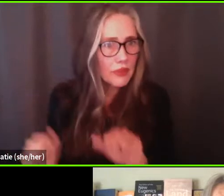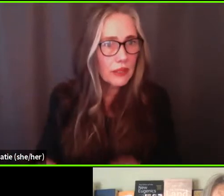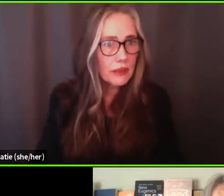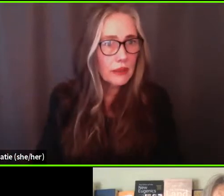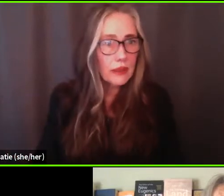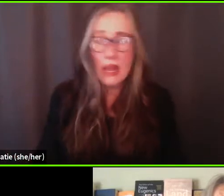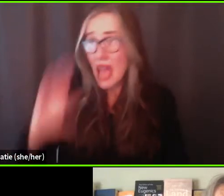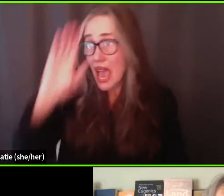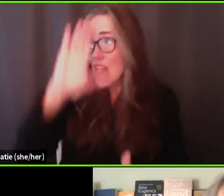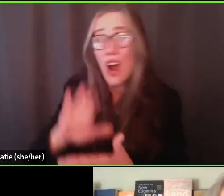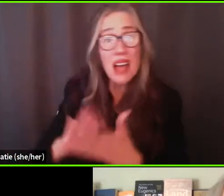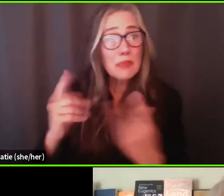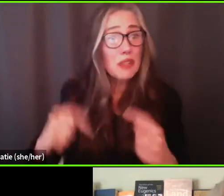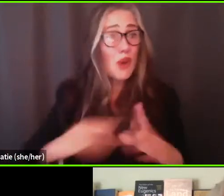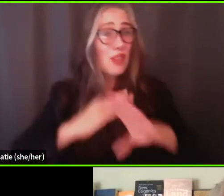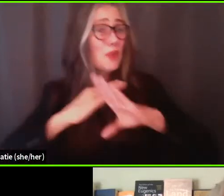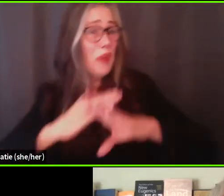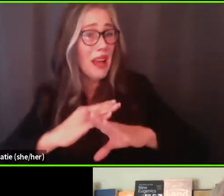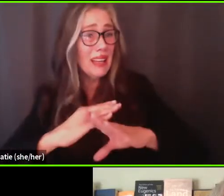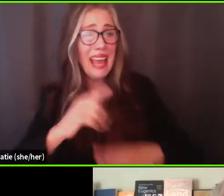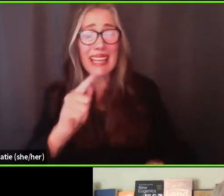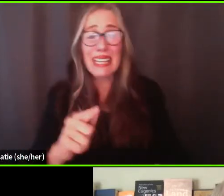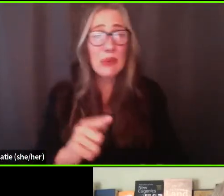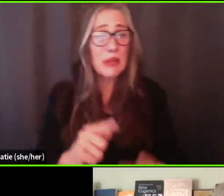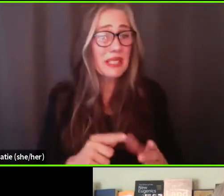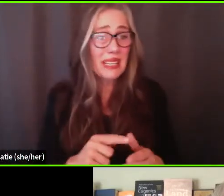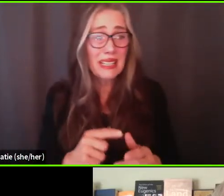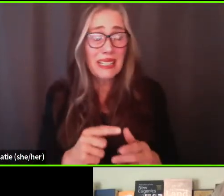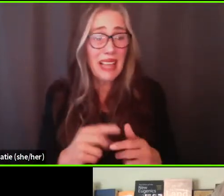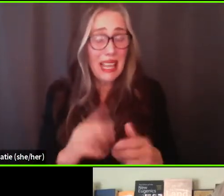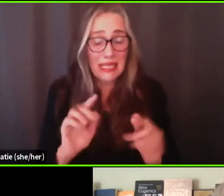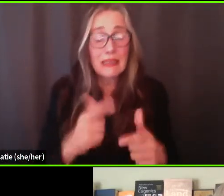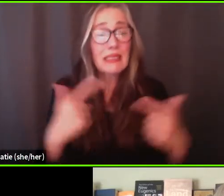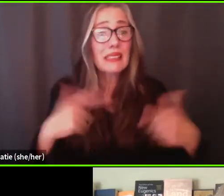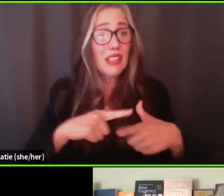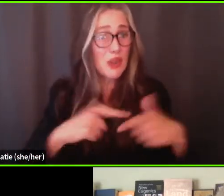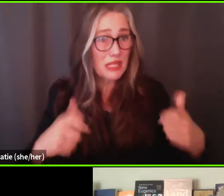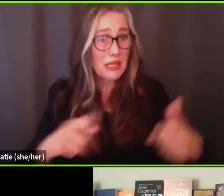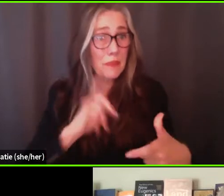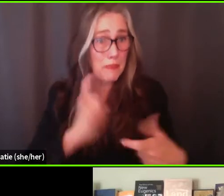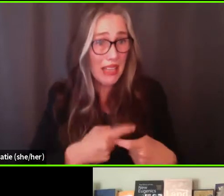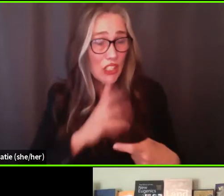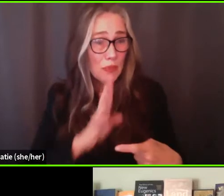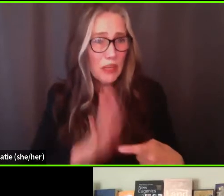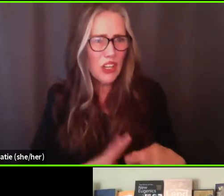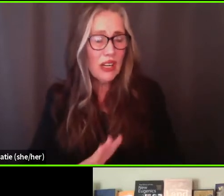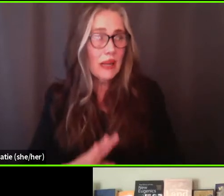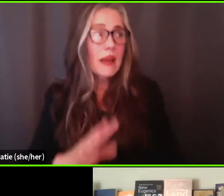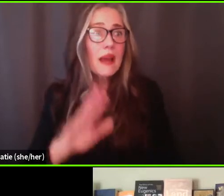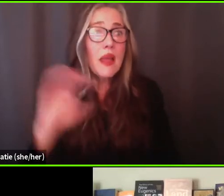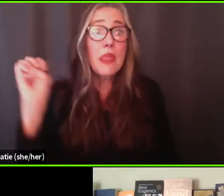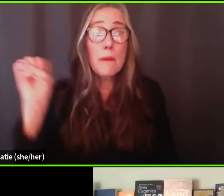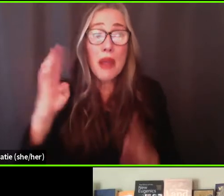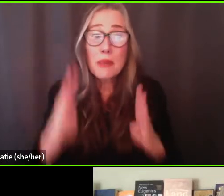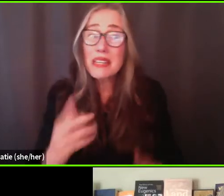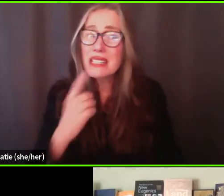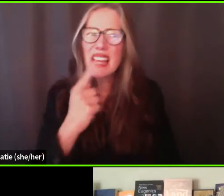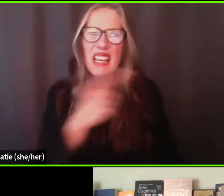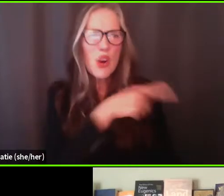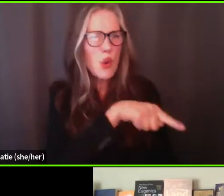his monolingual spanish speaker the paramedics threatened to turn him over for deportation